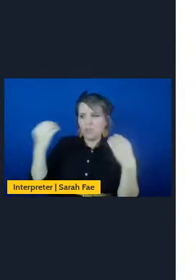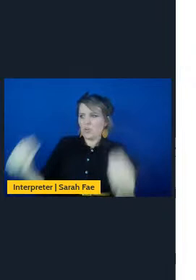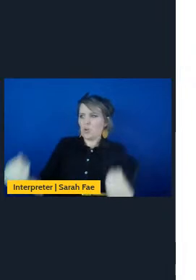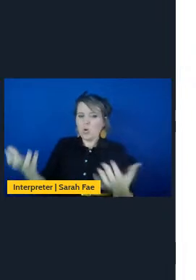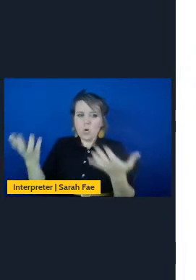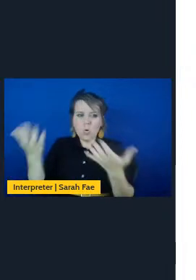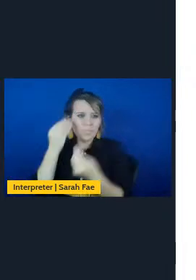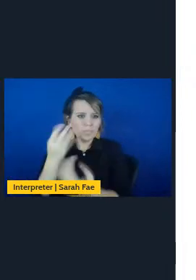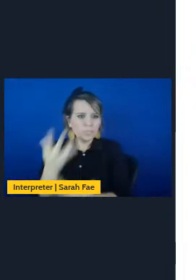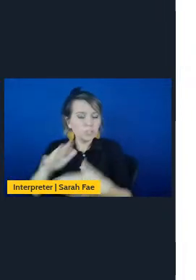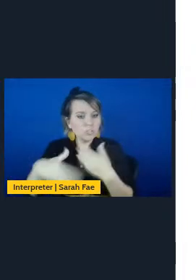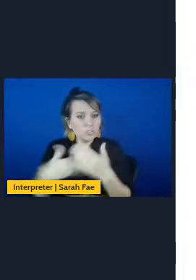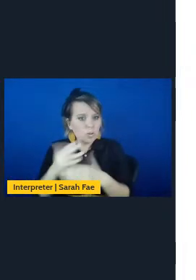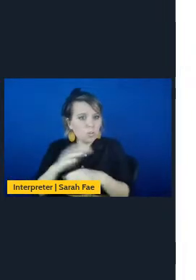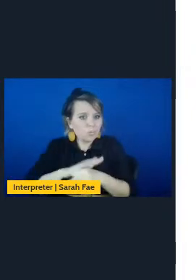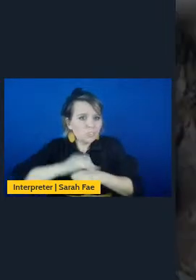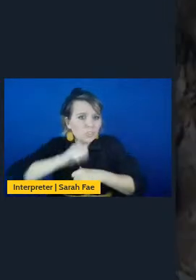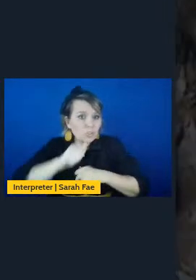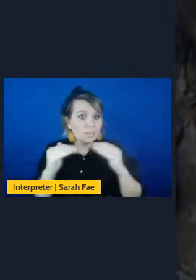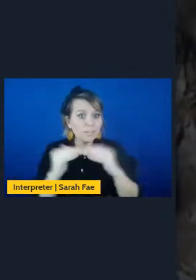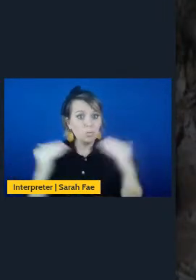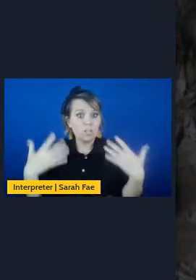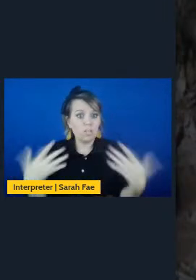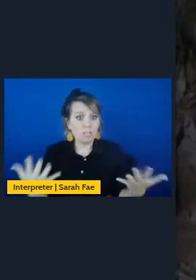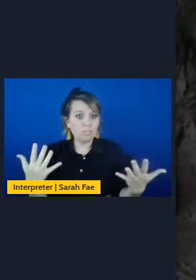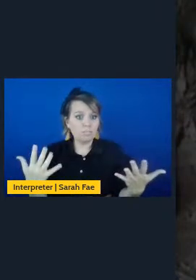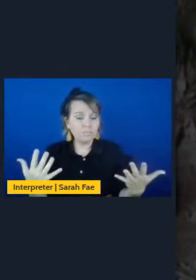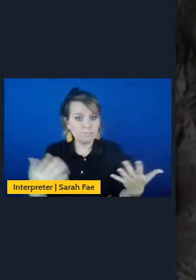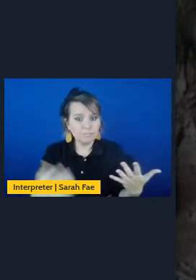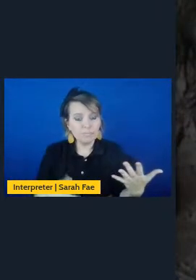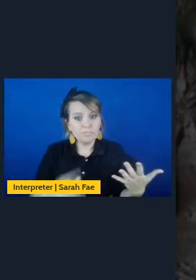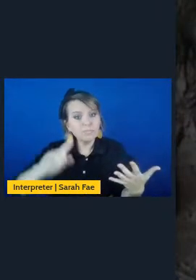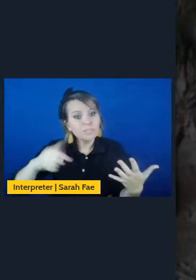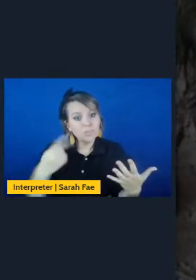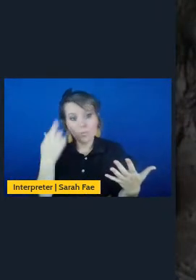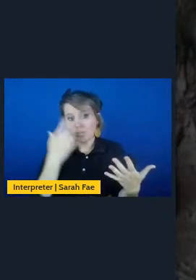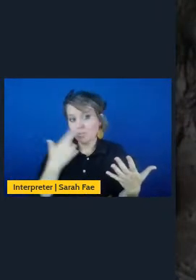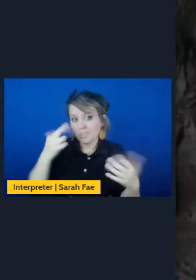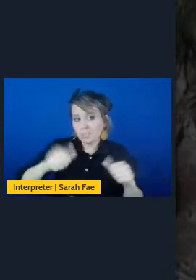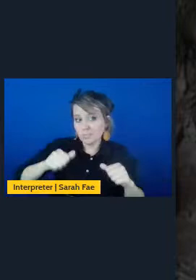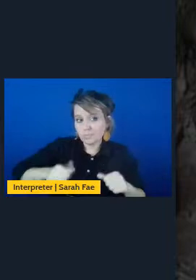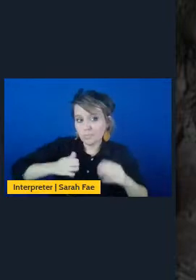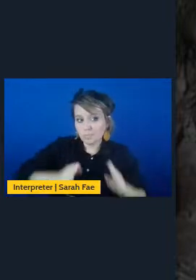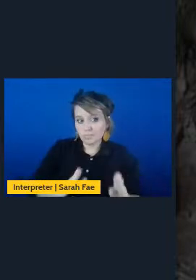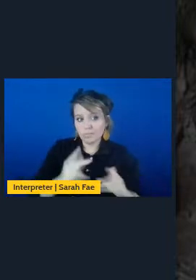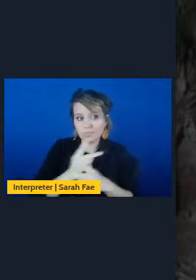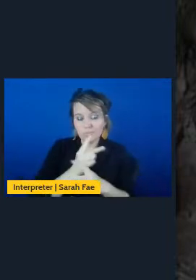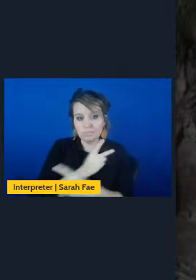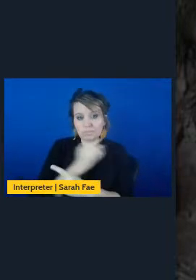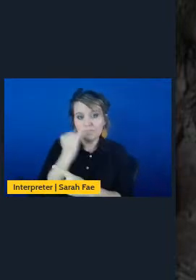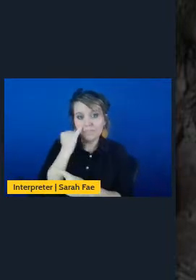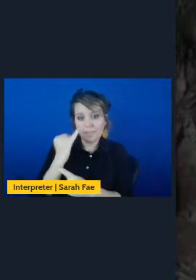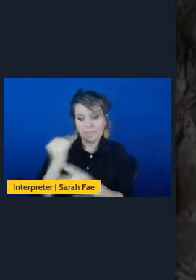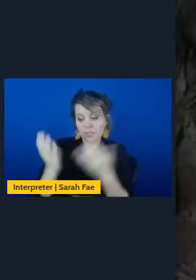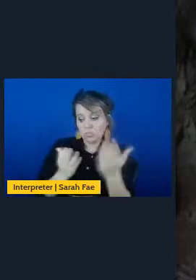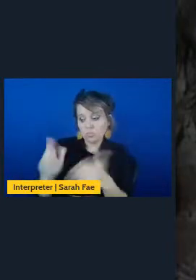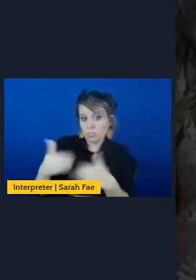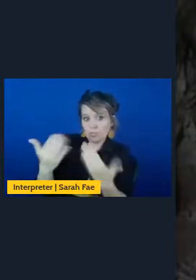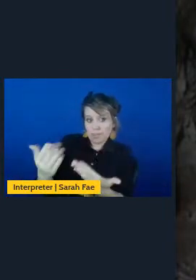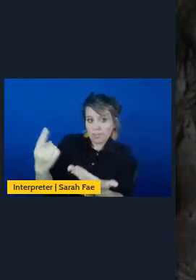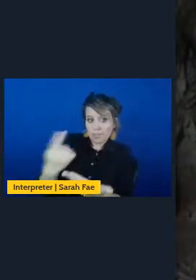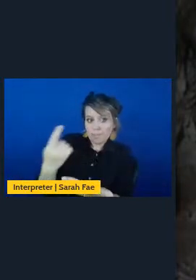that all regions aren't equal. In fact, the only reasonable way to figure out whether or not the service provides